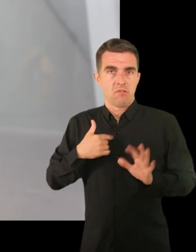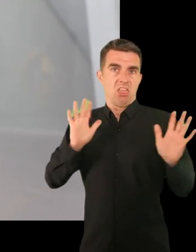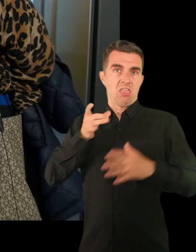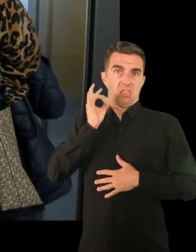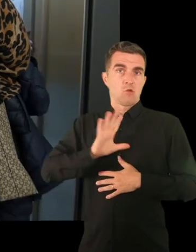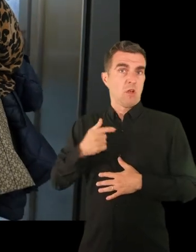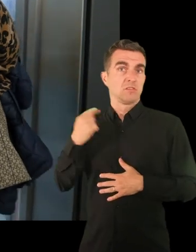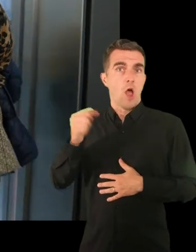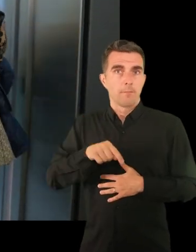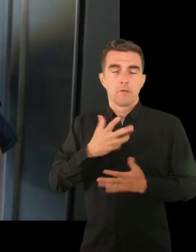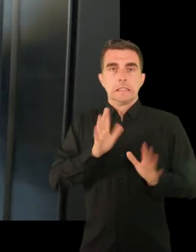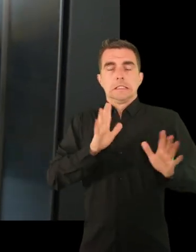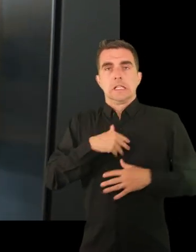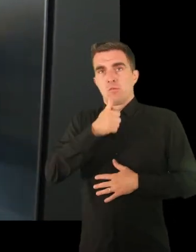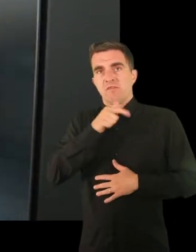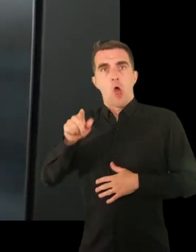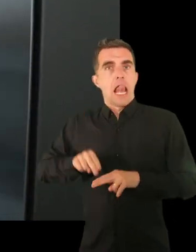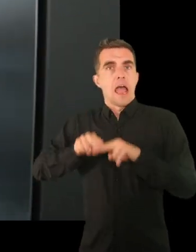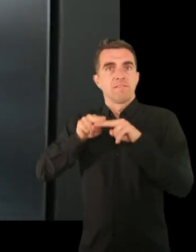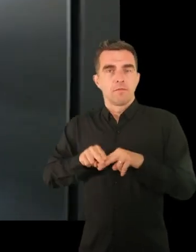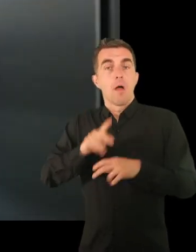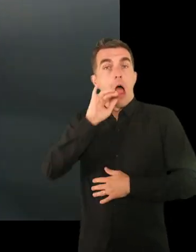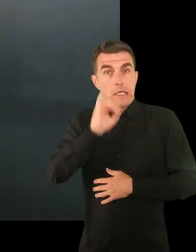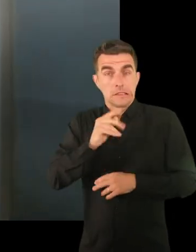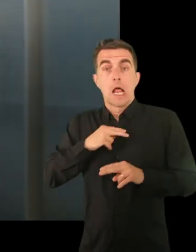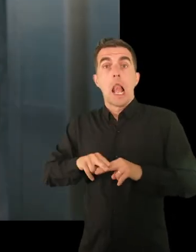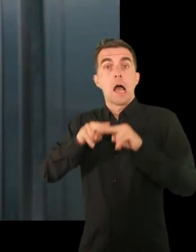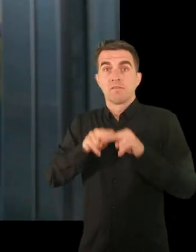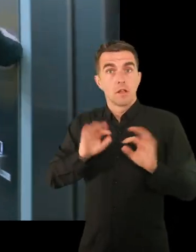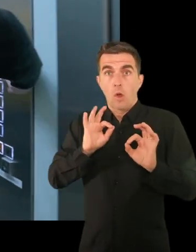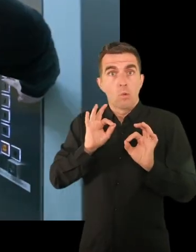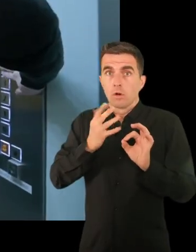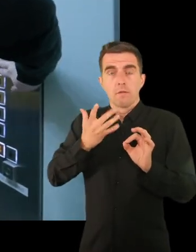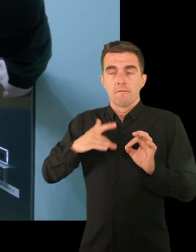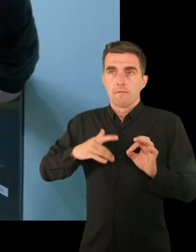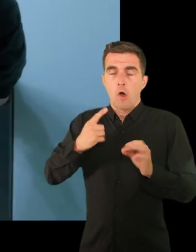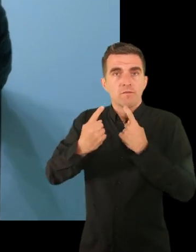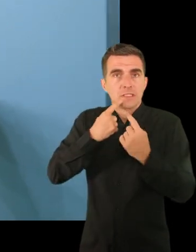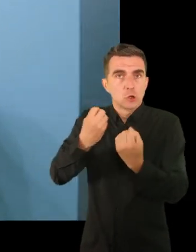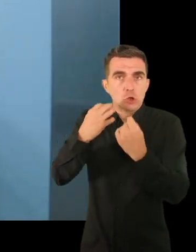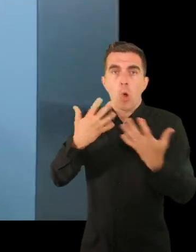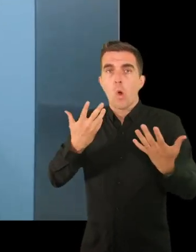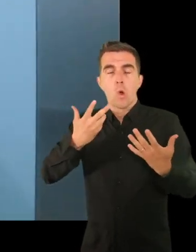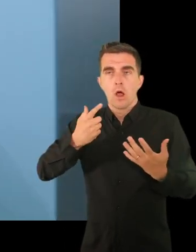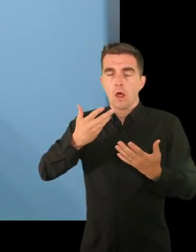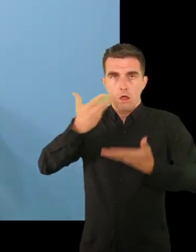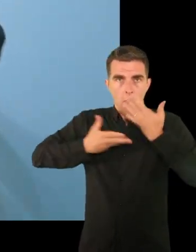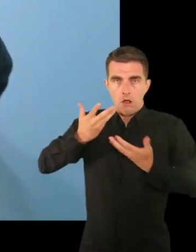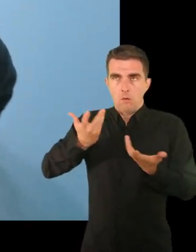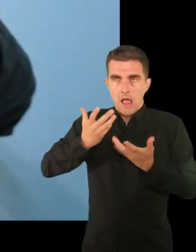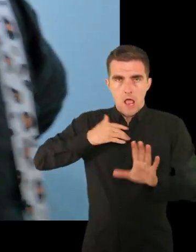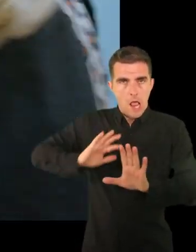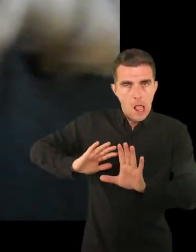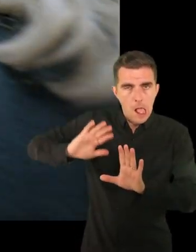use them. So I would then prefer to use the lift, but there is no auditory information to tell me which floor